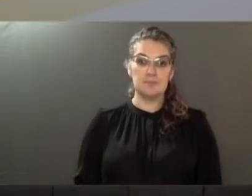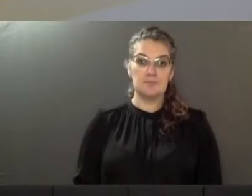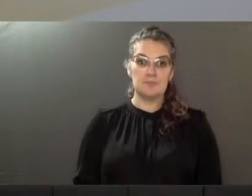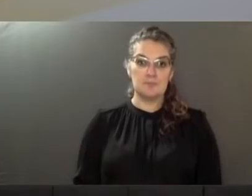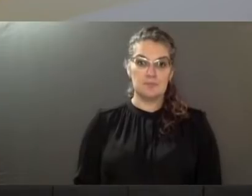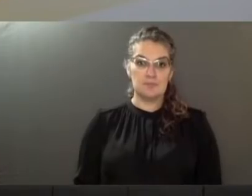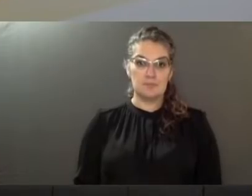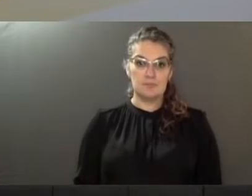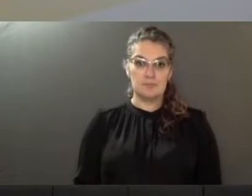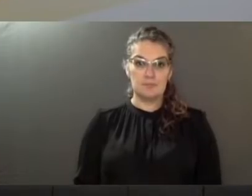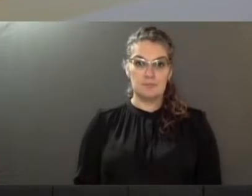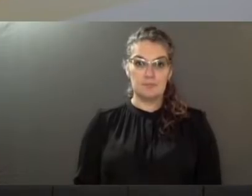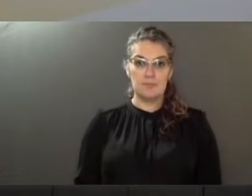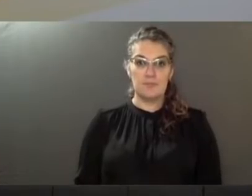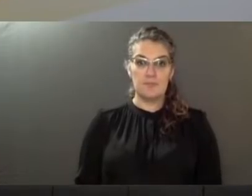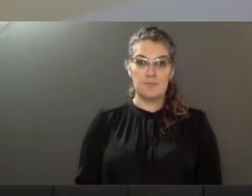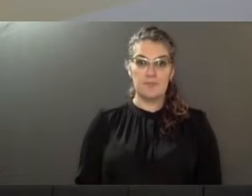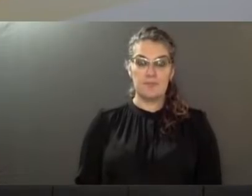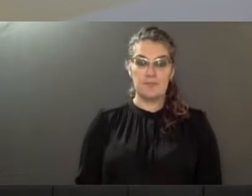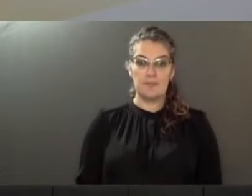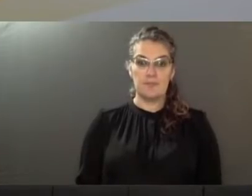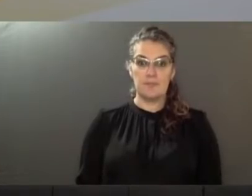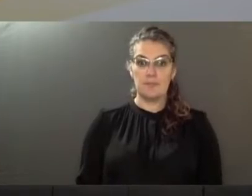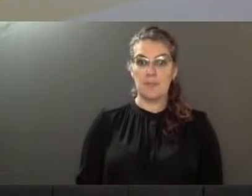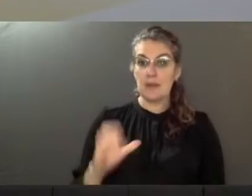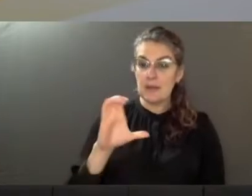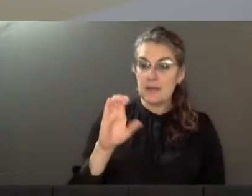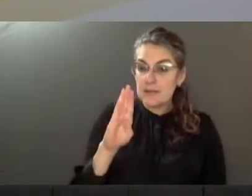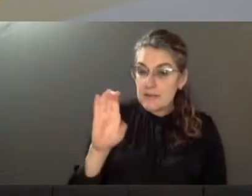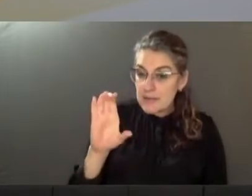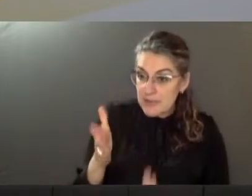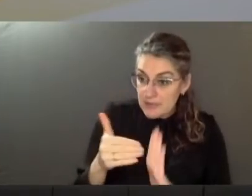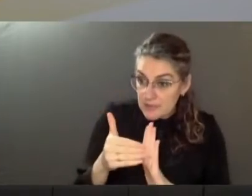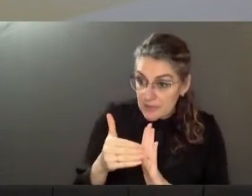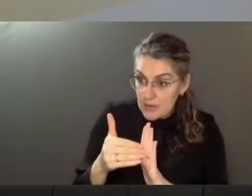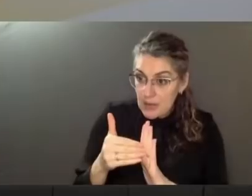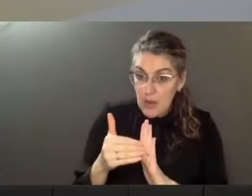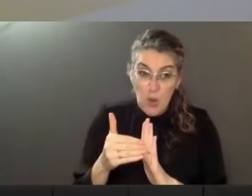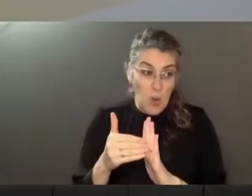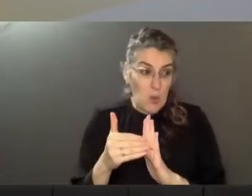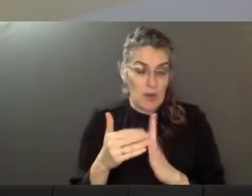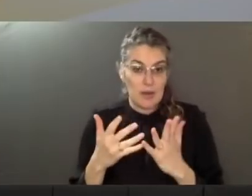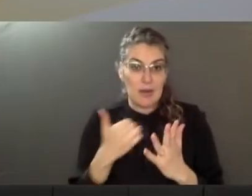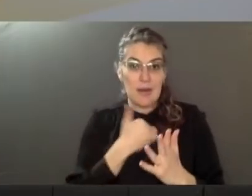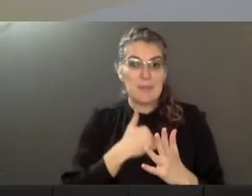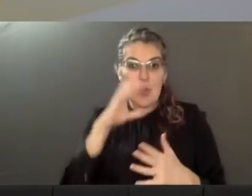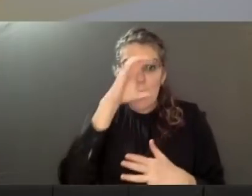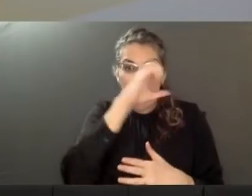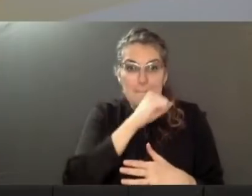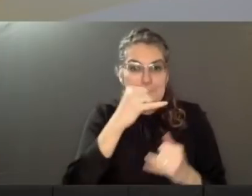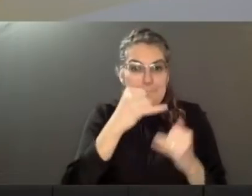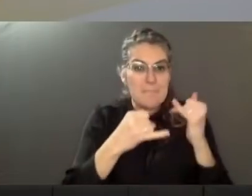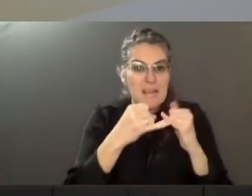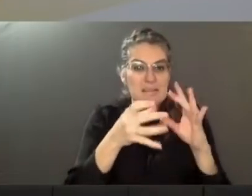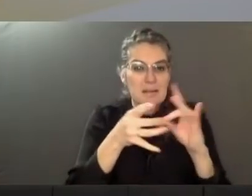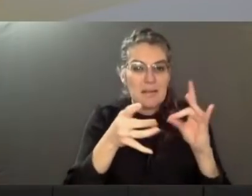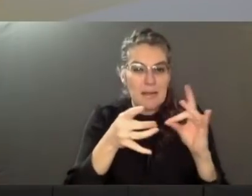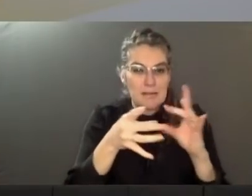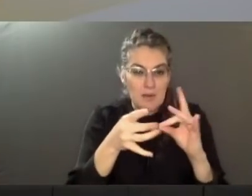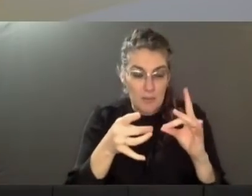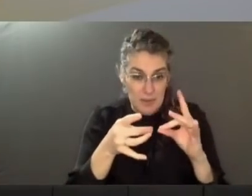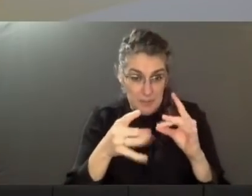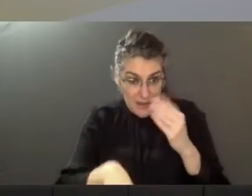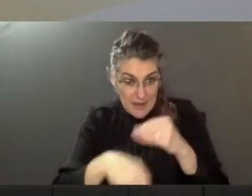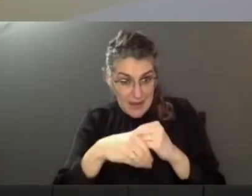Louise Martin, CBC. Oh, sorry, I just had another question. I wasn't sure. I missed the end of Dr. Morrison there. Can I just add one more